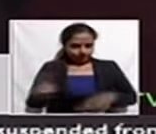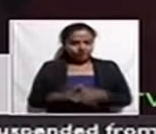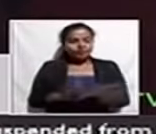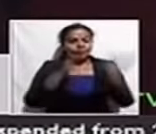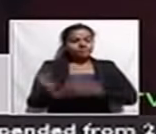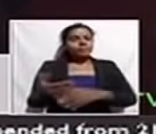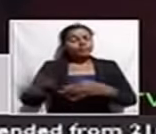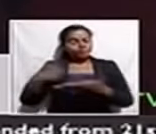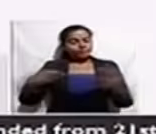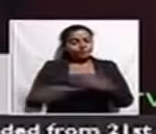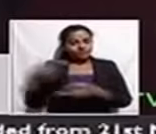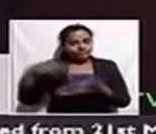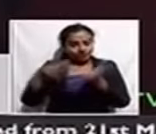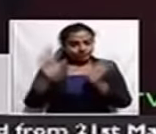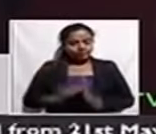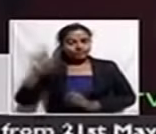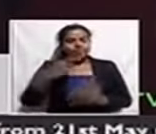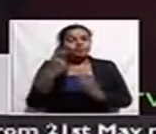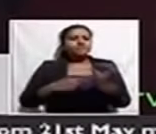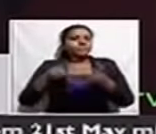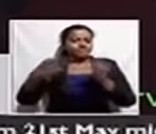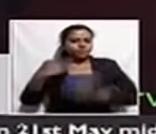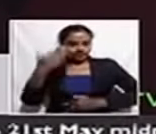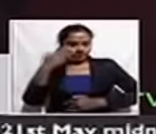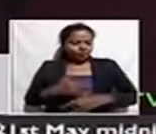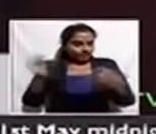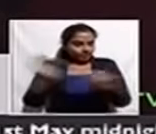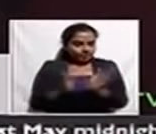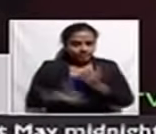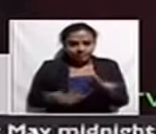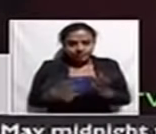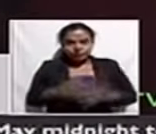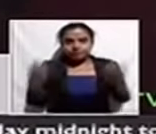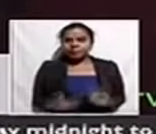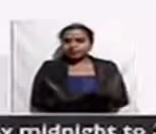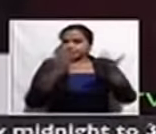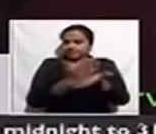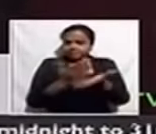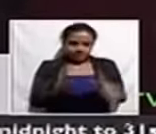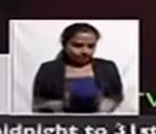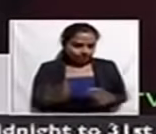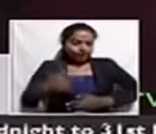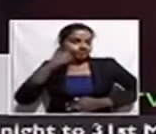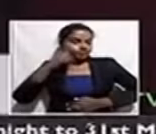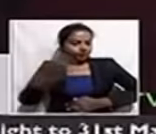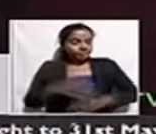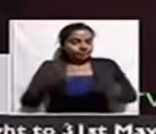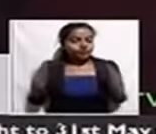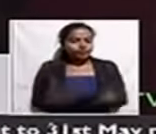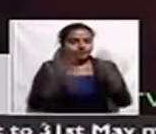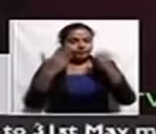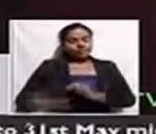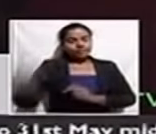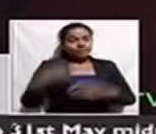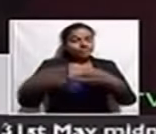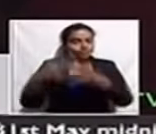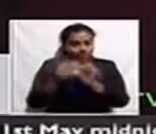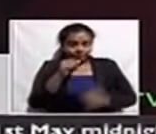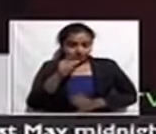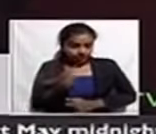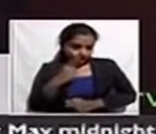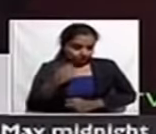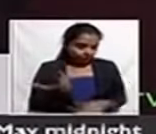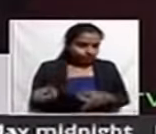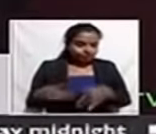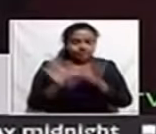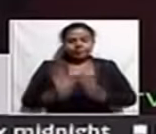lens. We cannot prevent the fears from arising. Have we allowed China to establish a military base? Has the area been transformed into a military base at